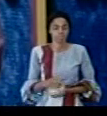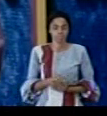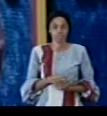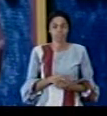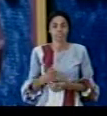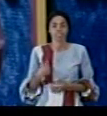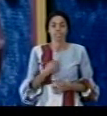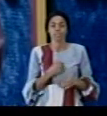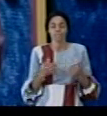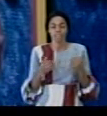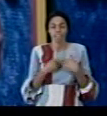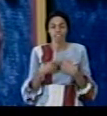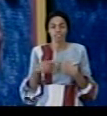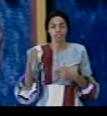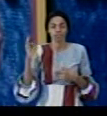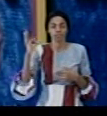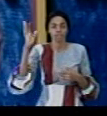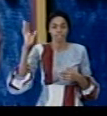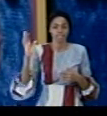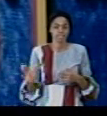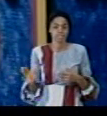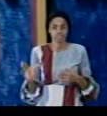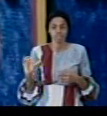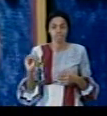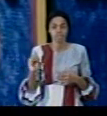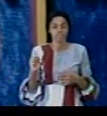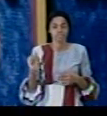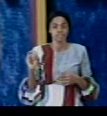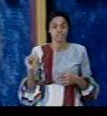We have Pastor Samuel